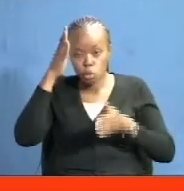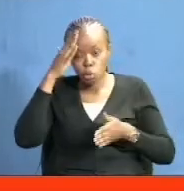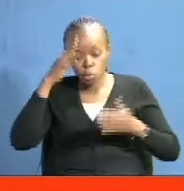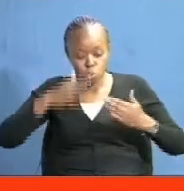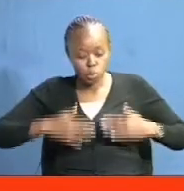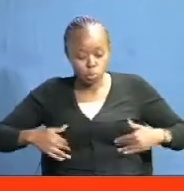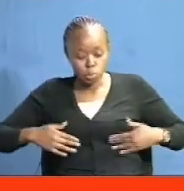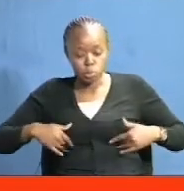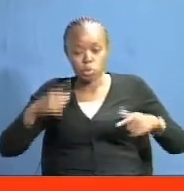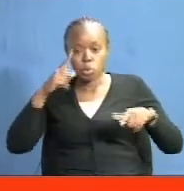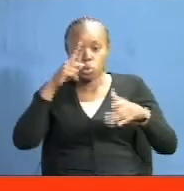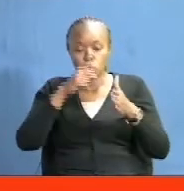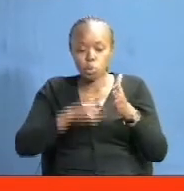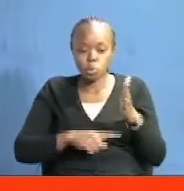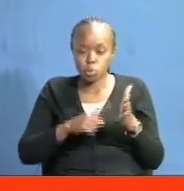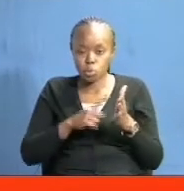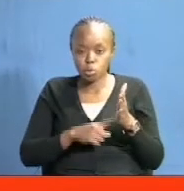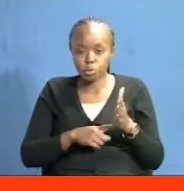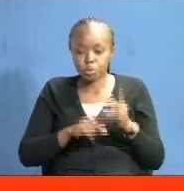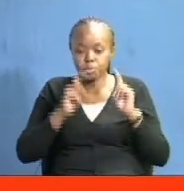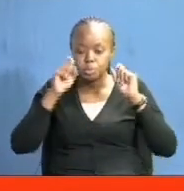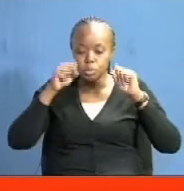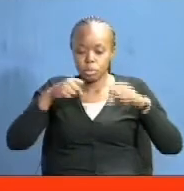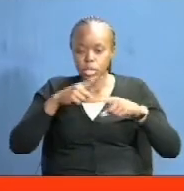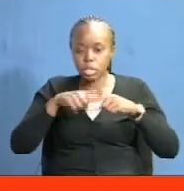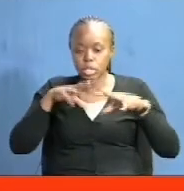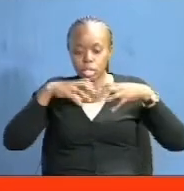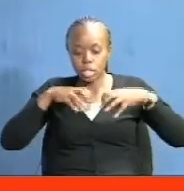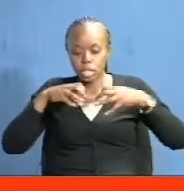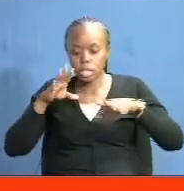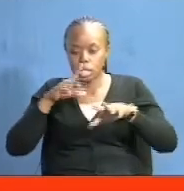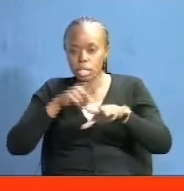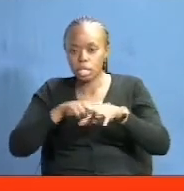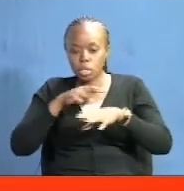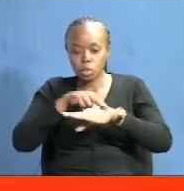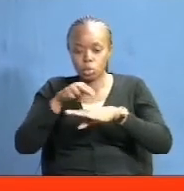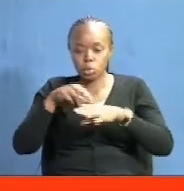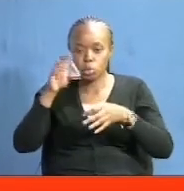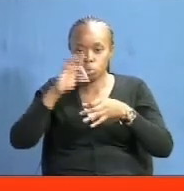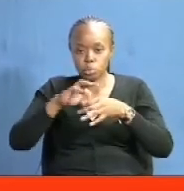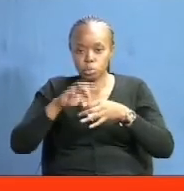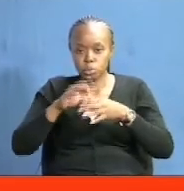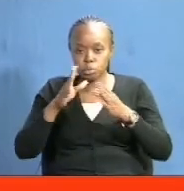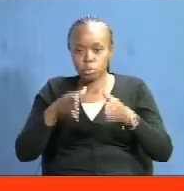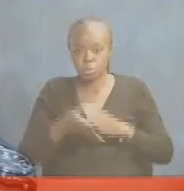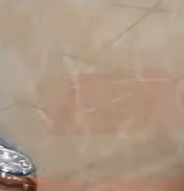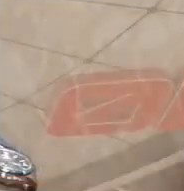know what exactly do they need to do when it comes to the national elections.